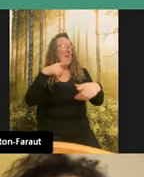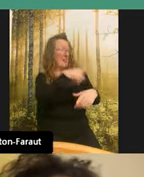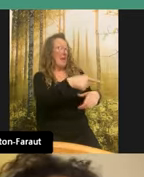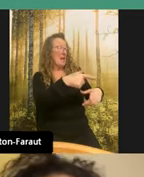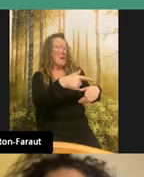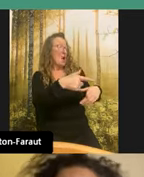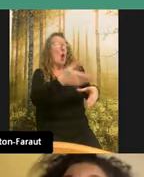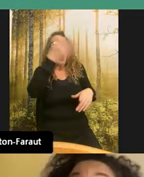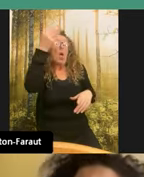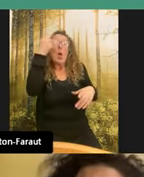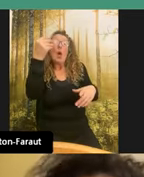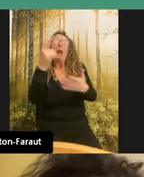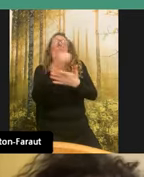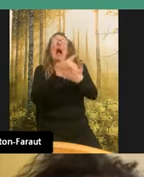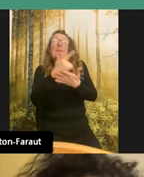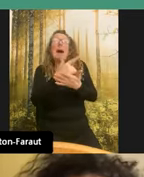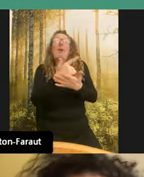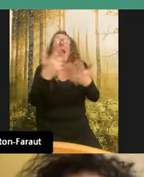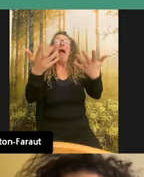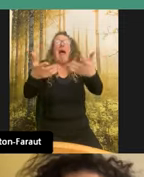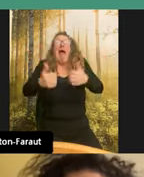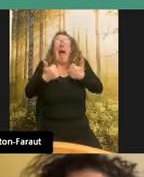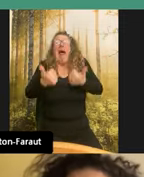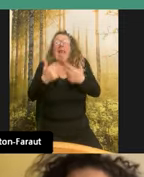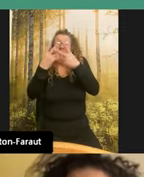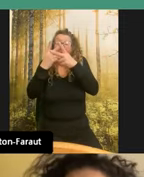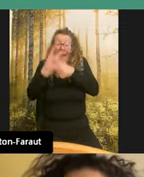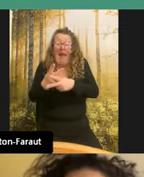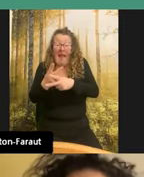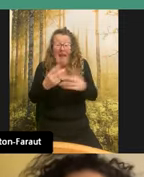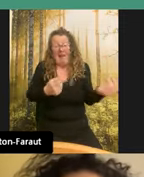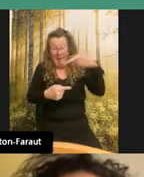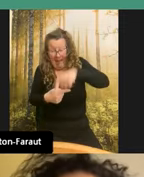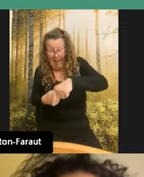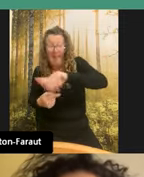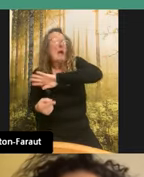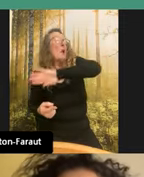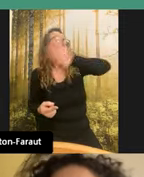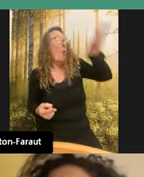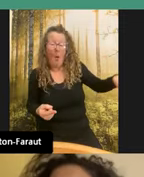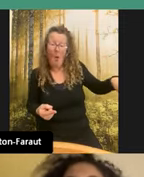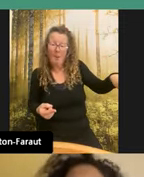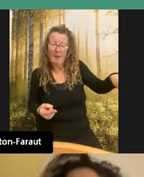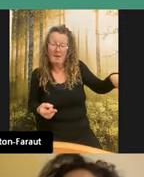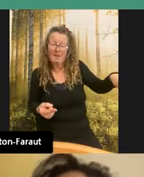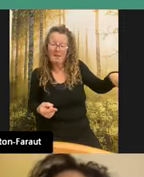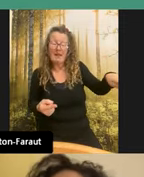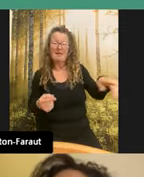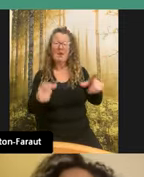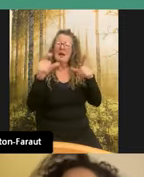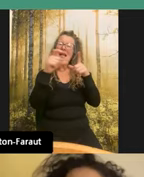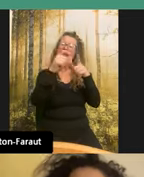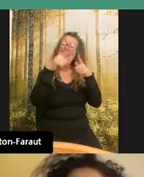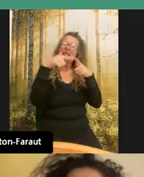learn about healthcare and then return home. So in effect, deportation is already in the